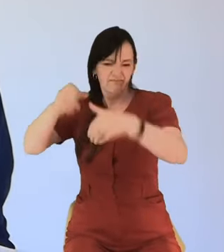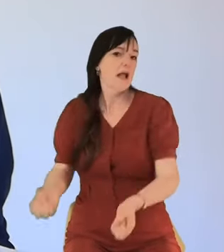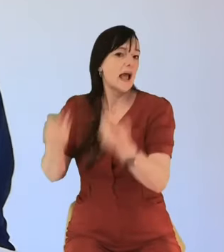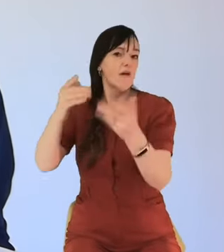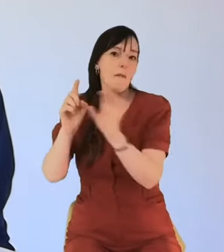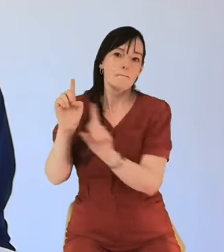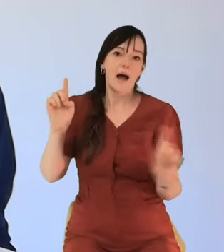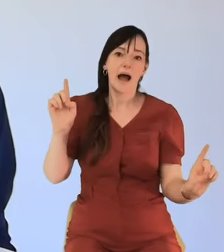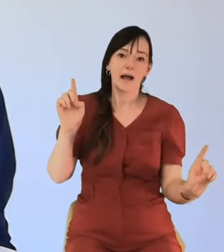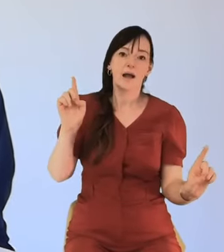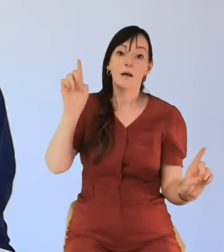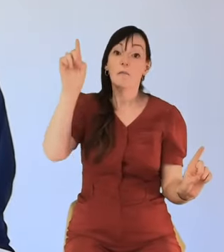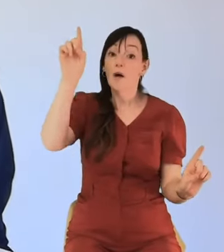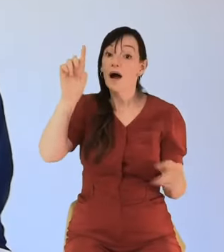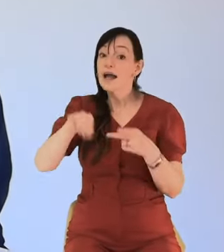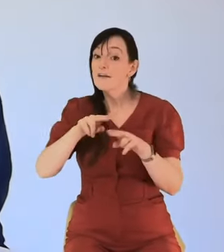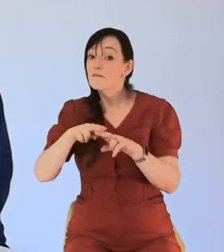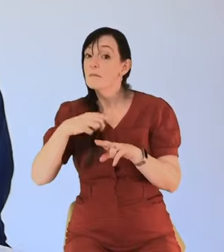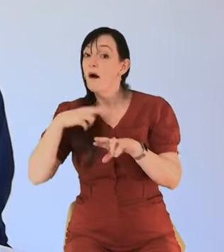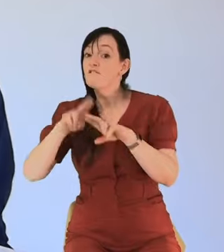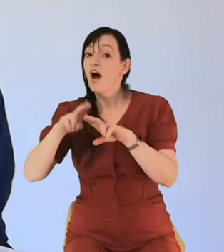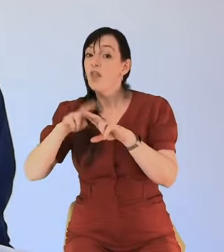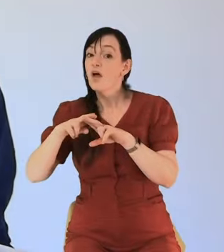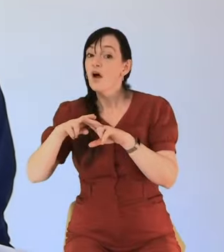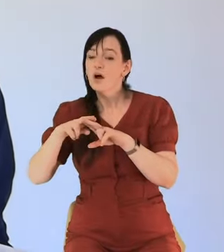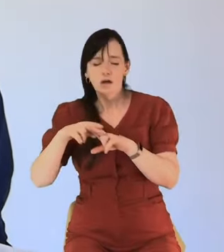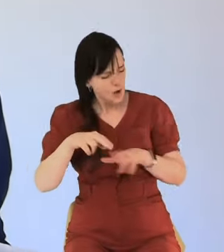But if Dad has got hold of me,